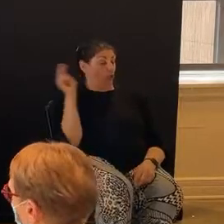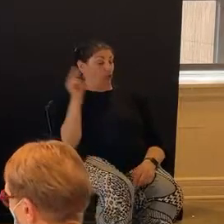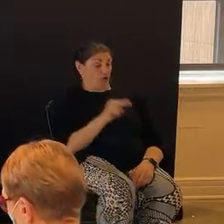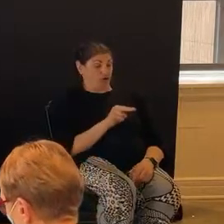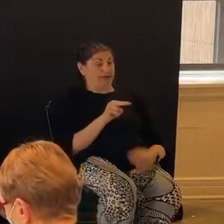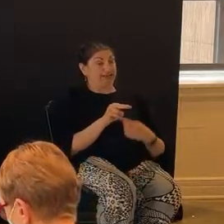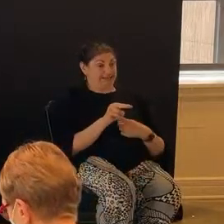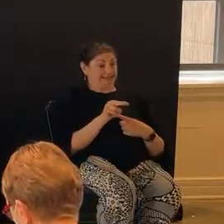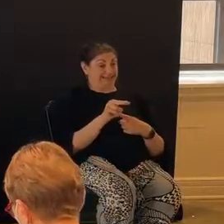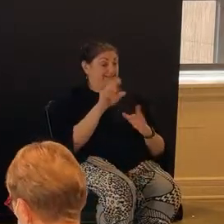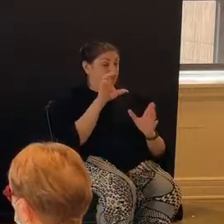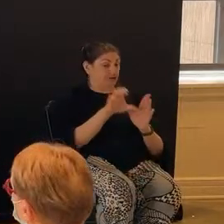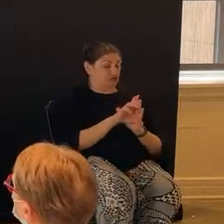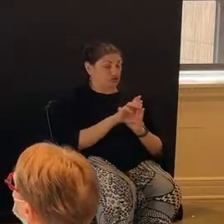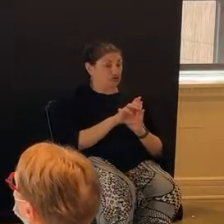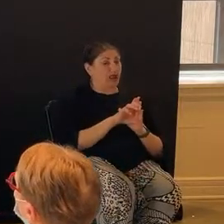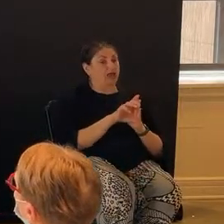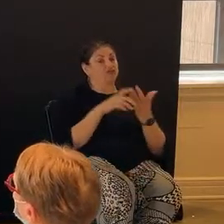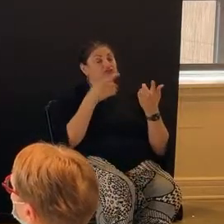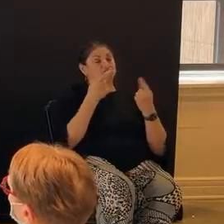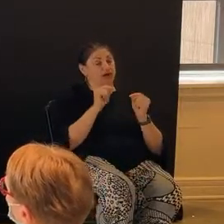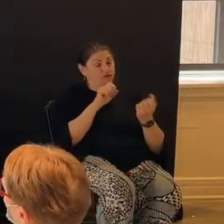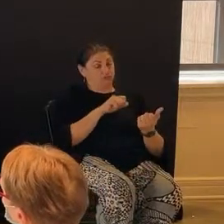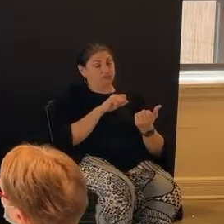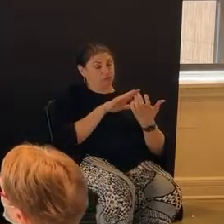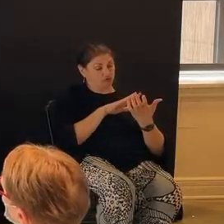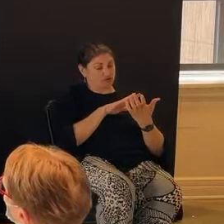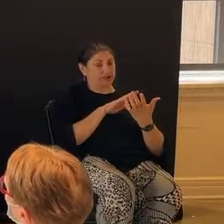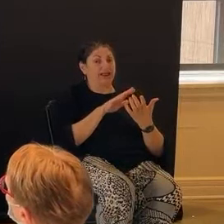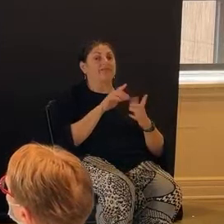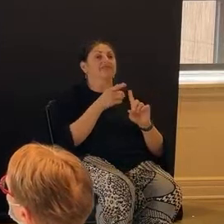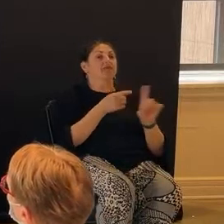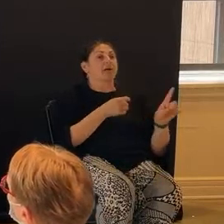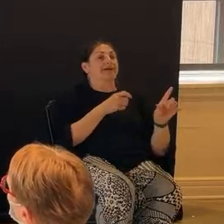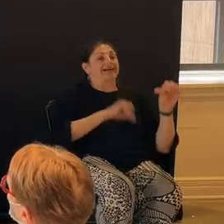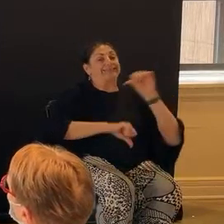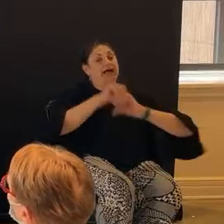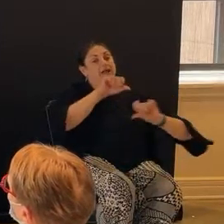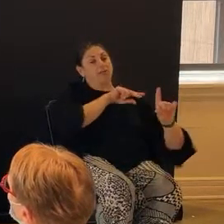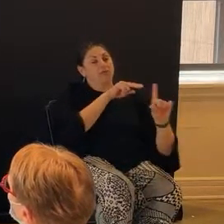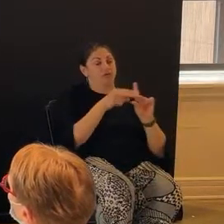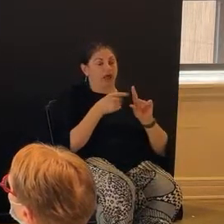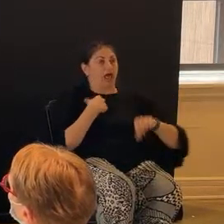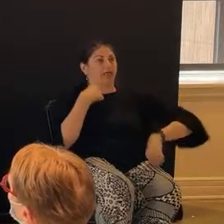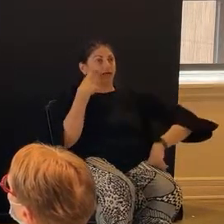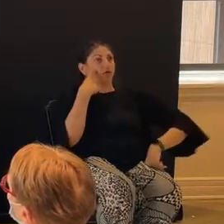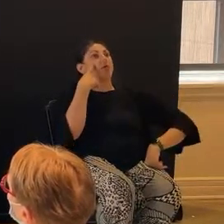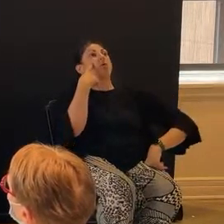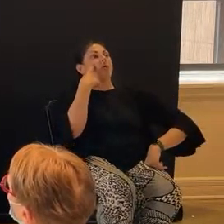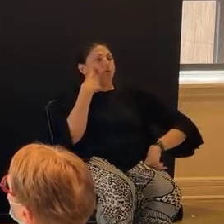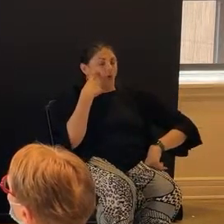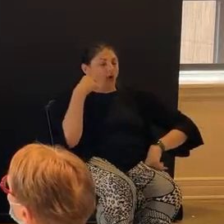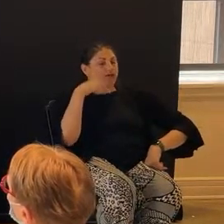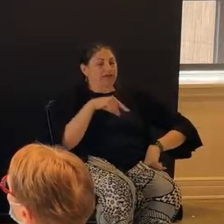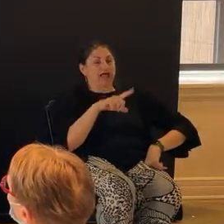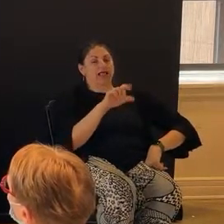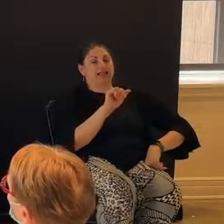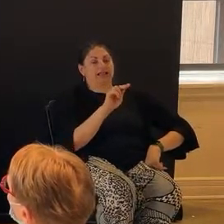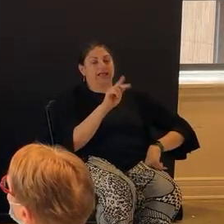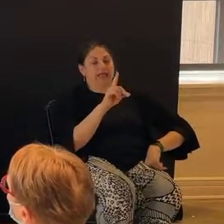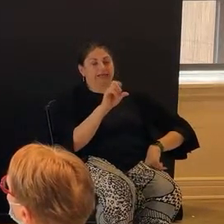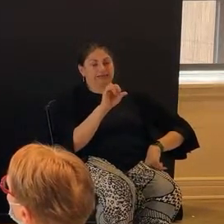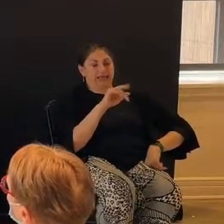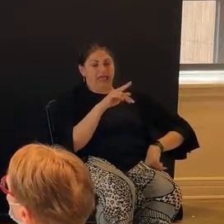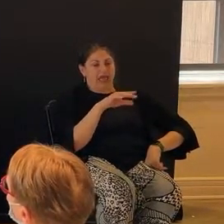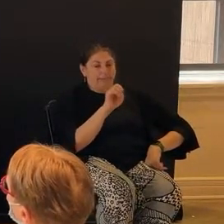a scientist, as a biologist or an ecologist, and thinking, you know, looking at this in a as a landscape that you have to make sense of, and